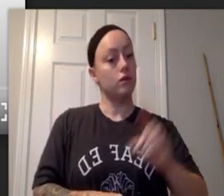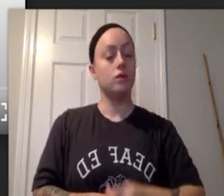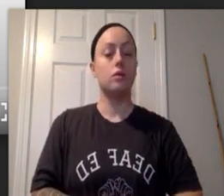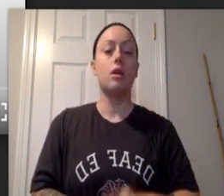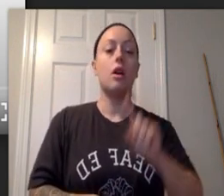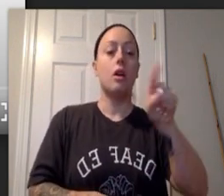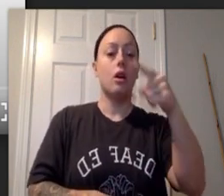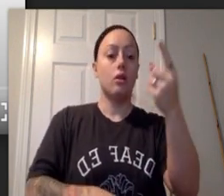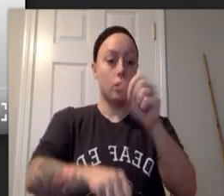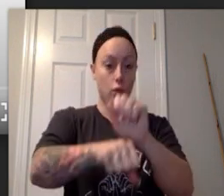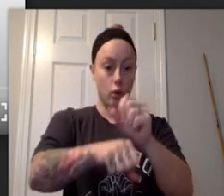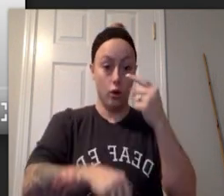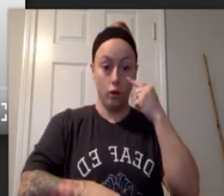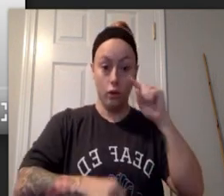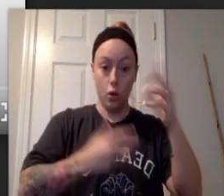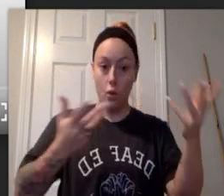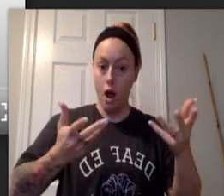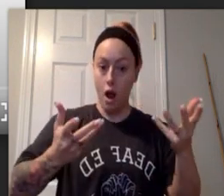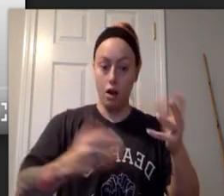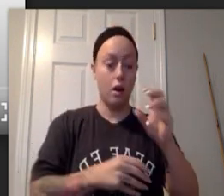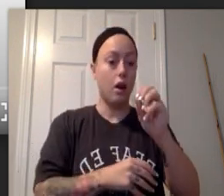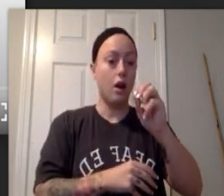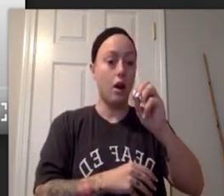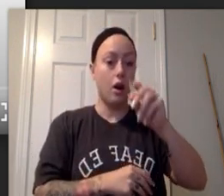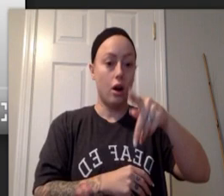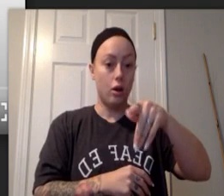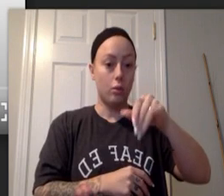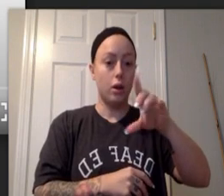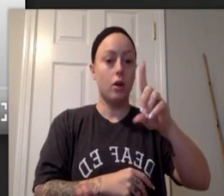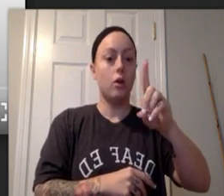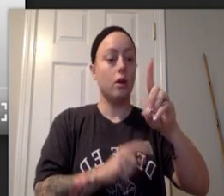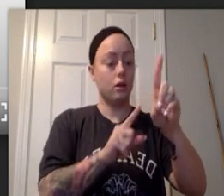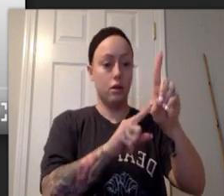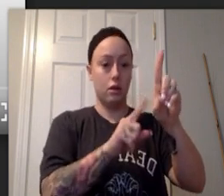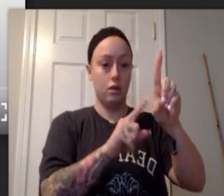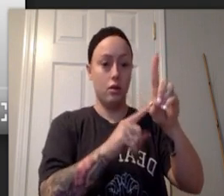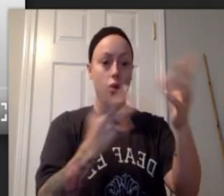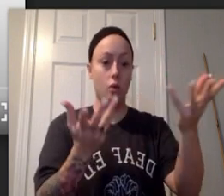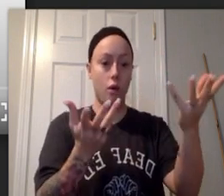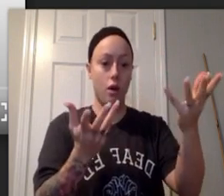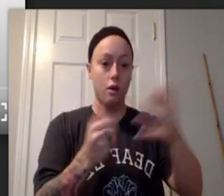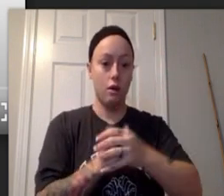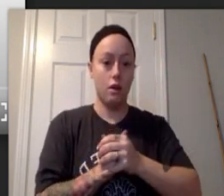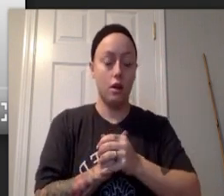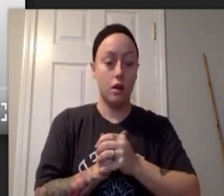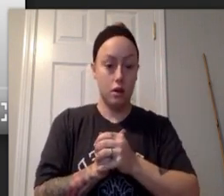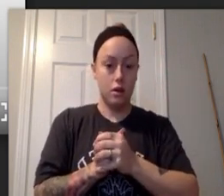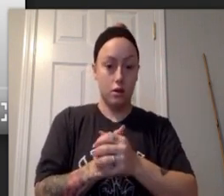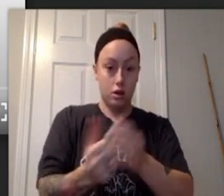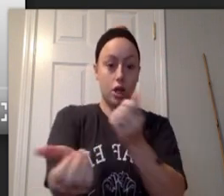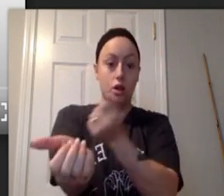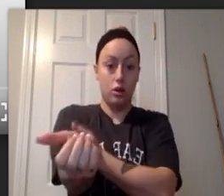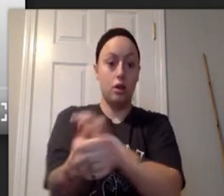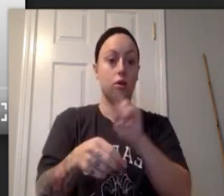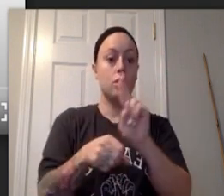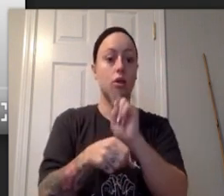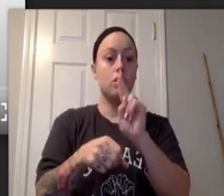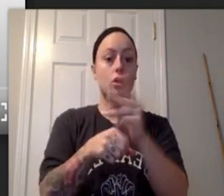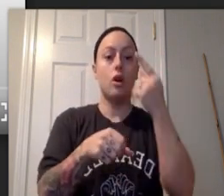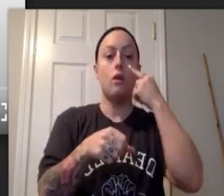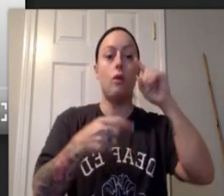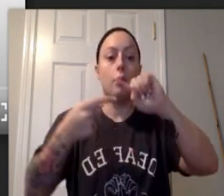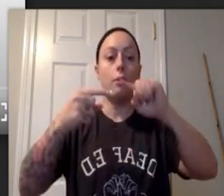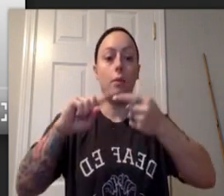on opioids. So it's important to talk about what is an opioid, right? So opioids are drugs that we use for pain